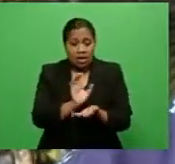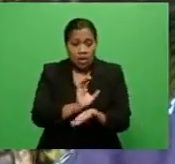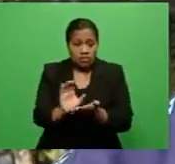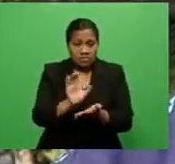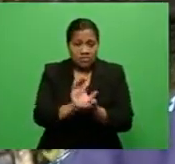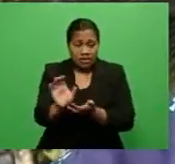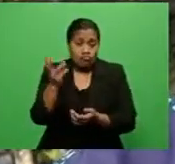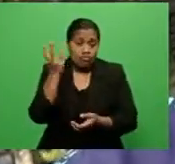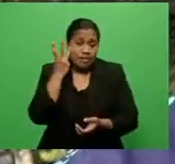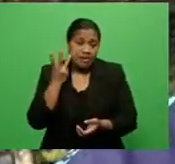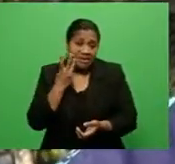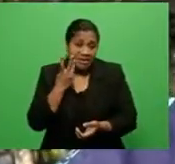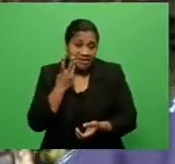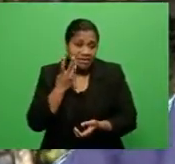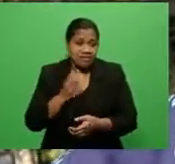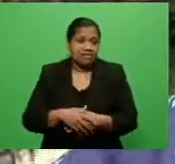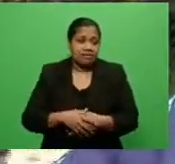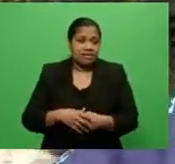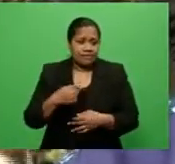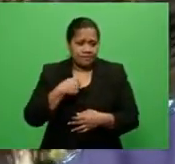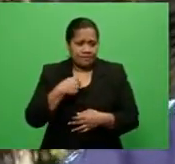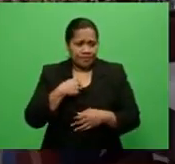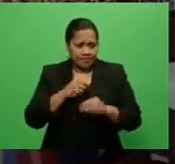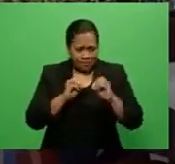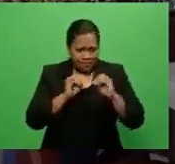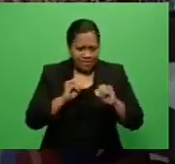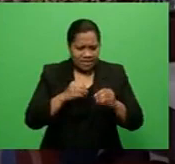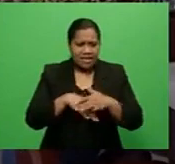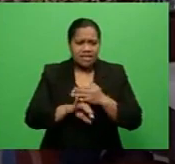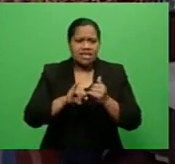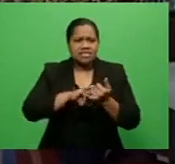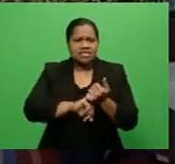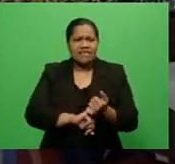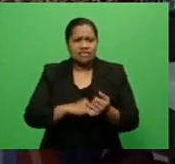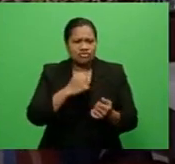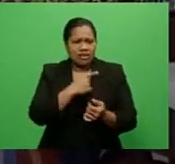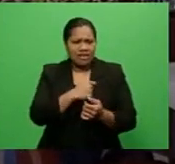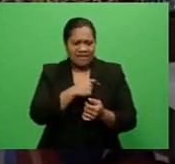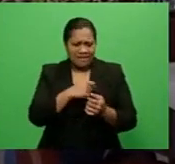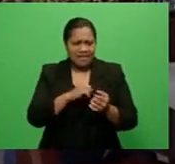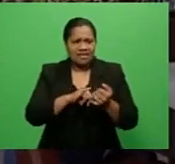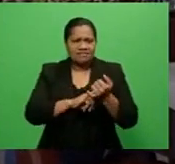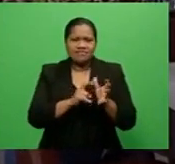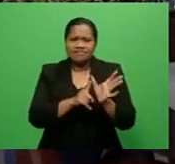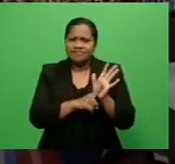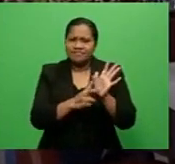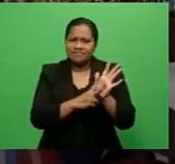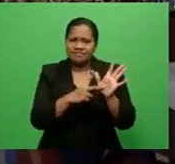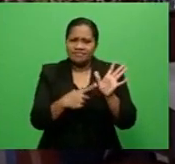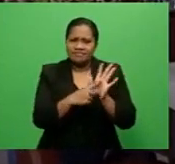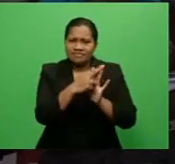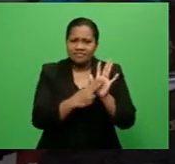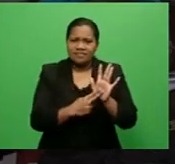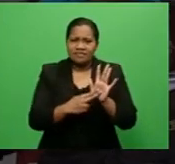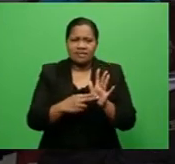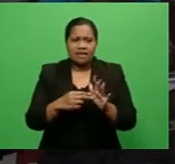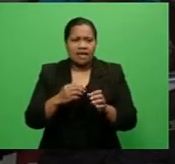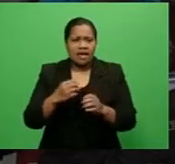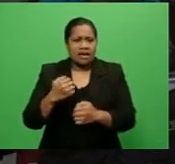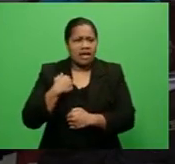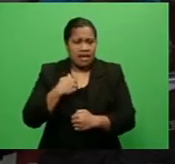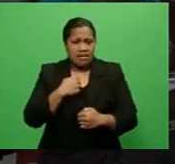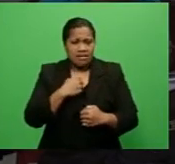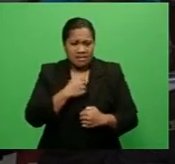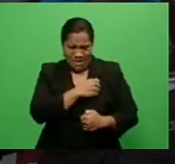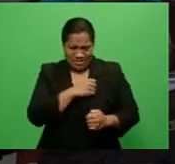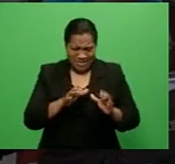women. I've been taught in the Salvation Army that you should counsel your own agenda. The Male Advocacy